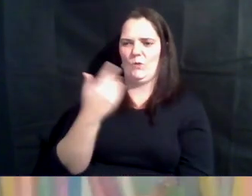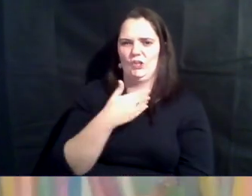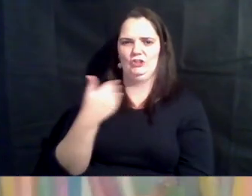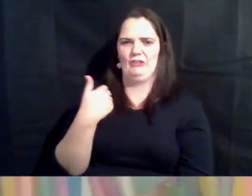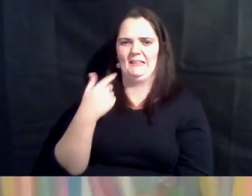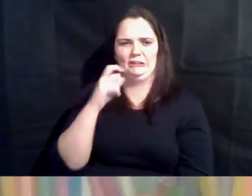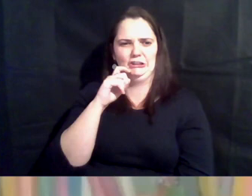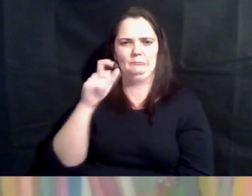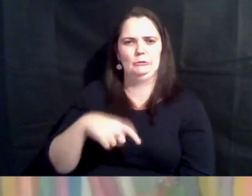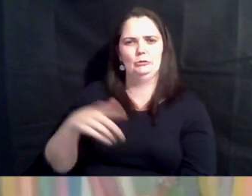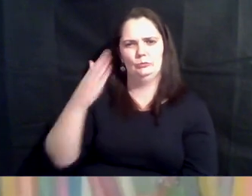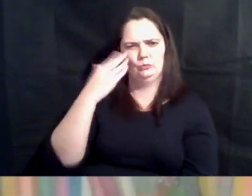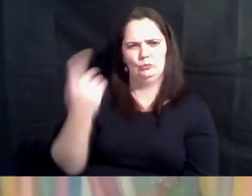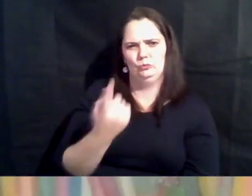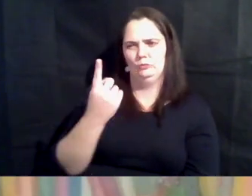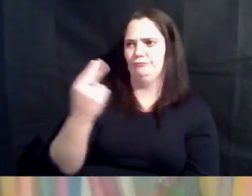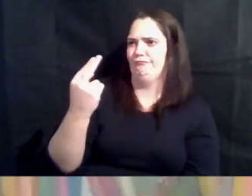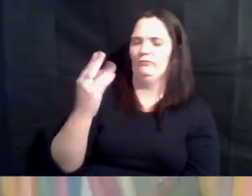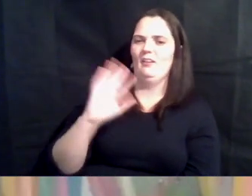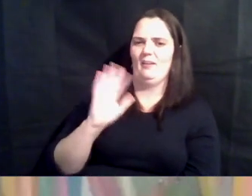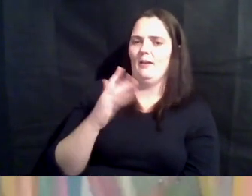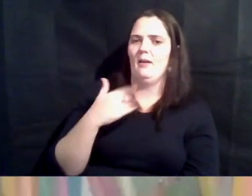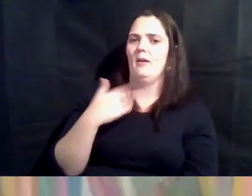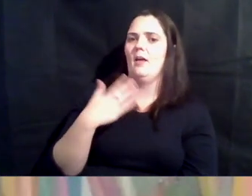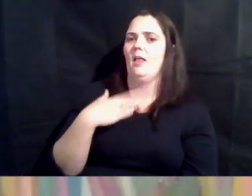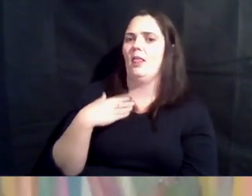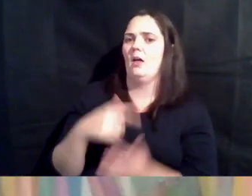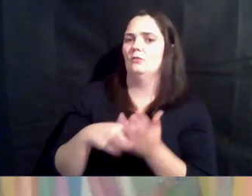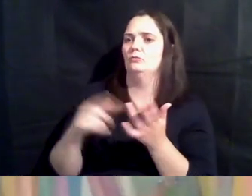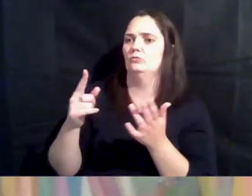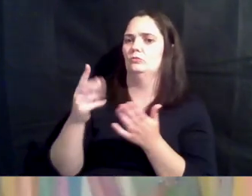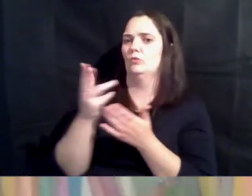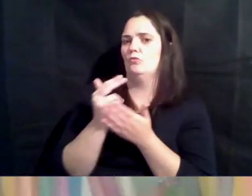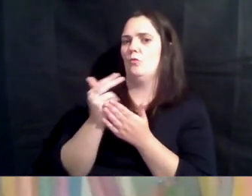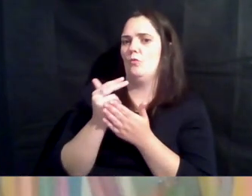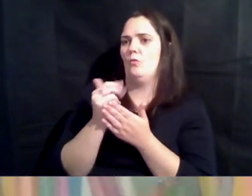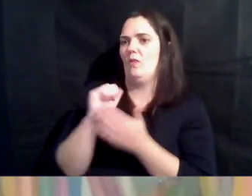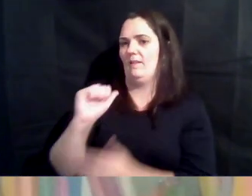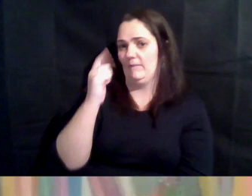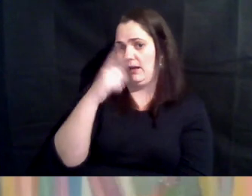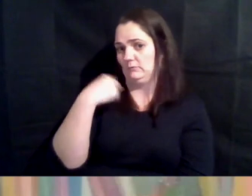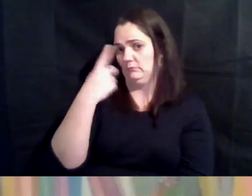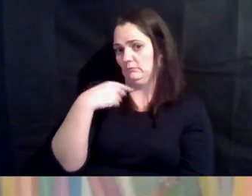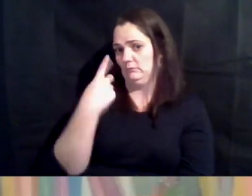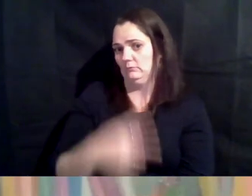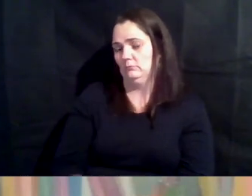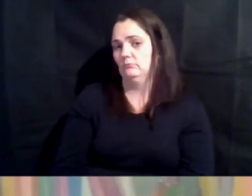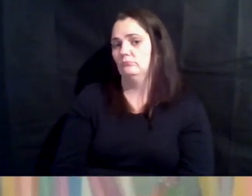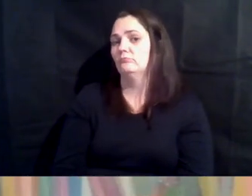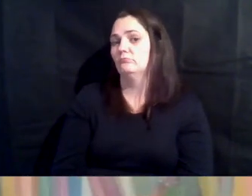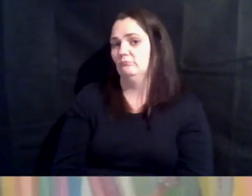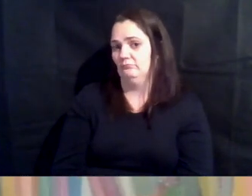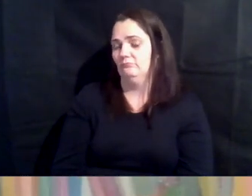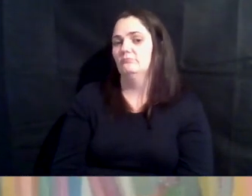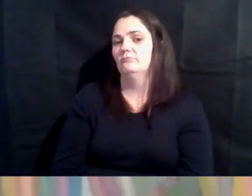they're watching my personal poetry. They're looking over my things. I like to obscure their faces. So I think I'm going to pop her down